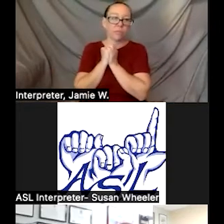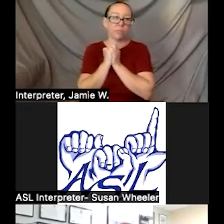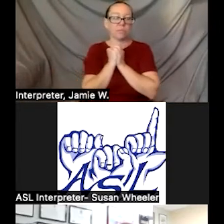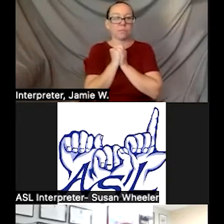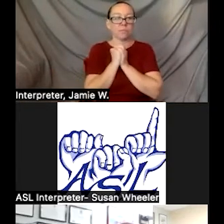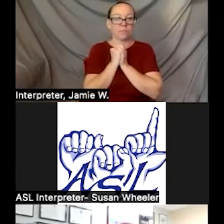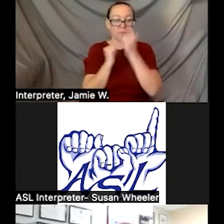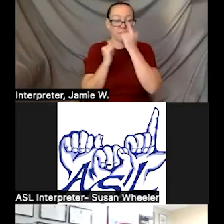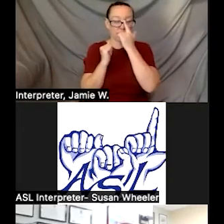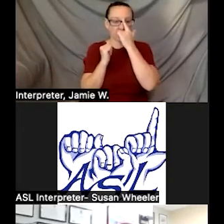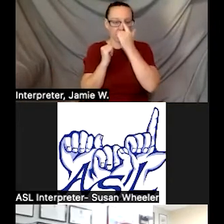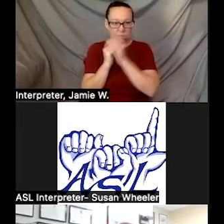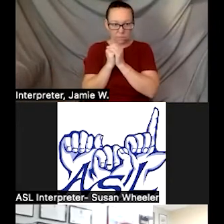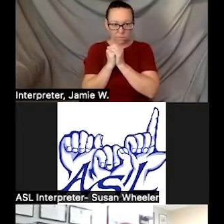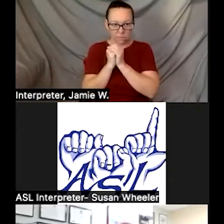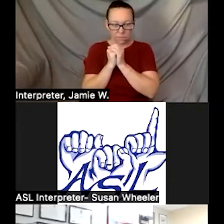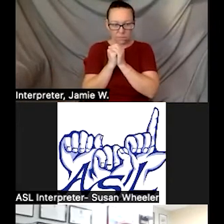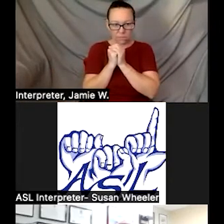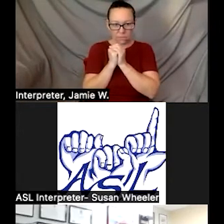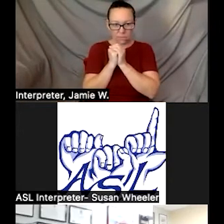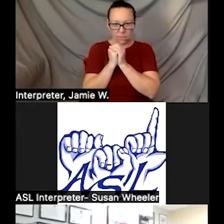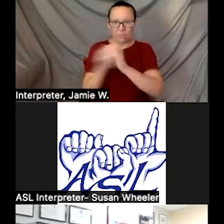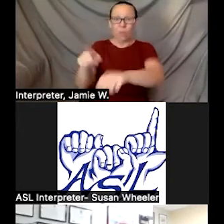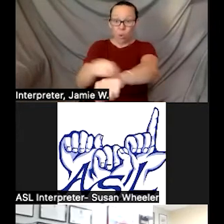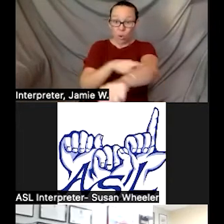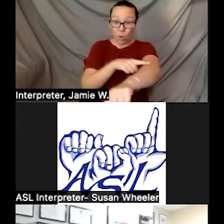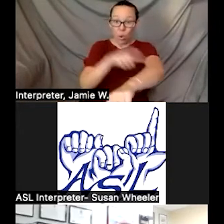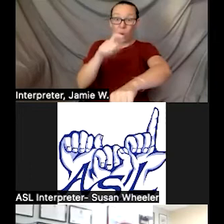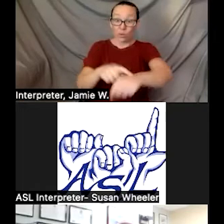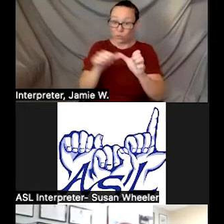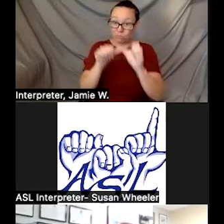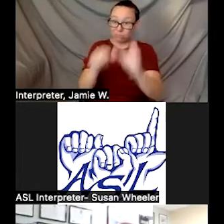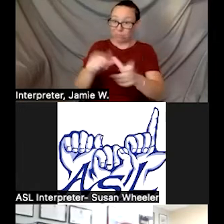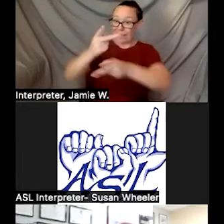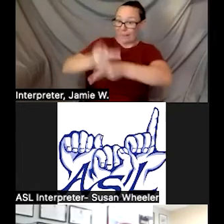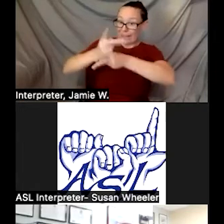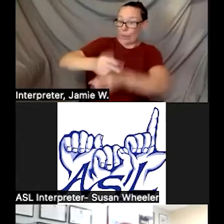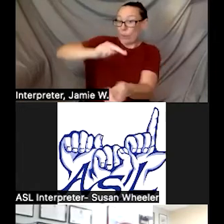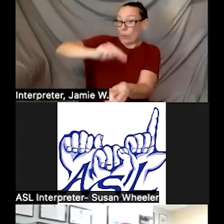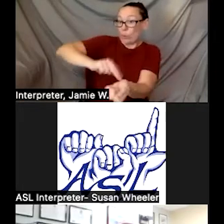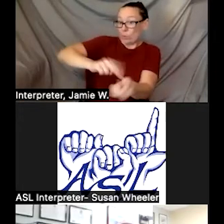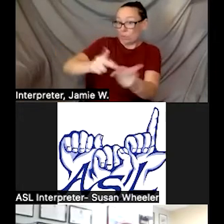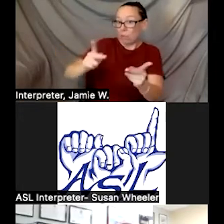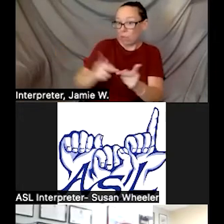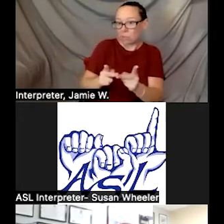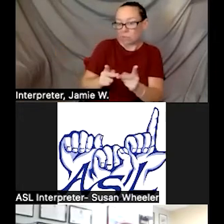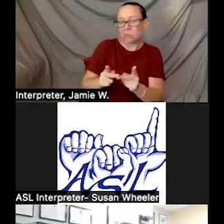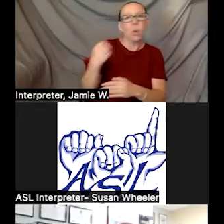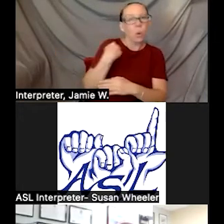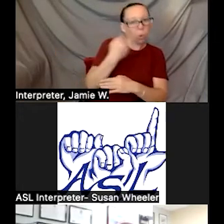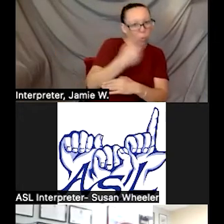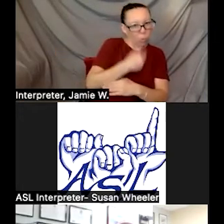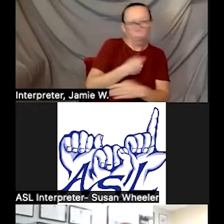done much better job with is especially our long-term care skilled nursing facilities. There's actually requirements now for